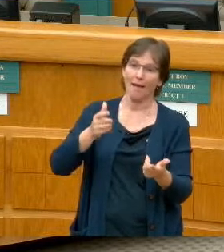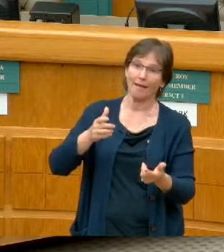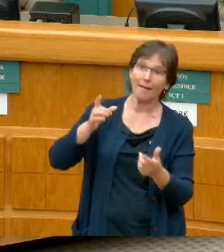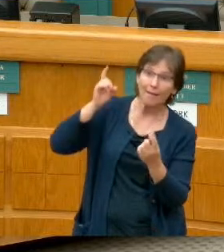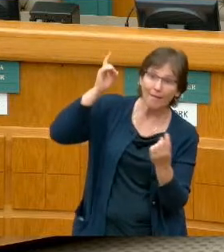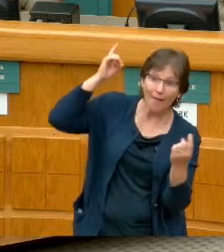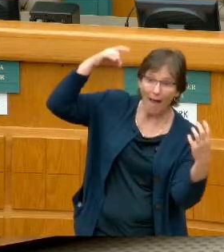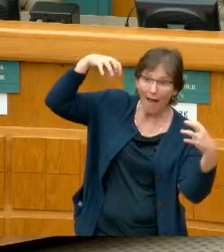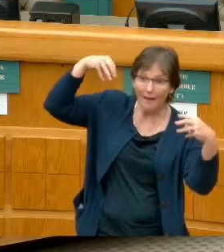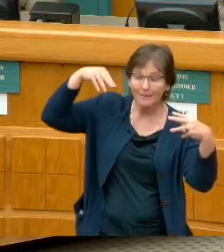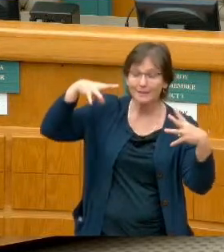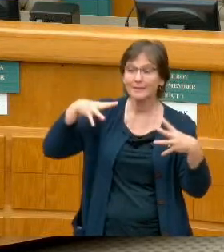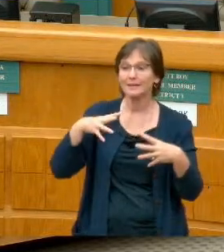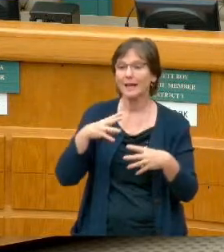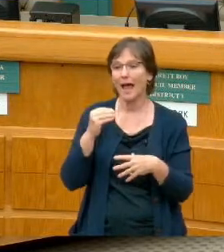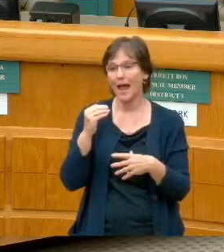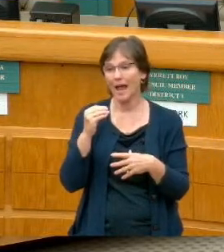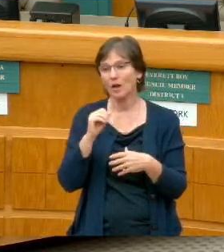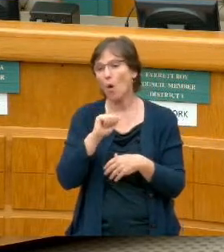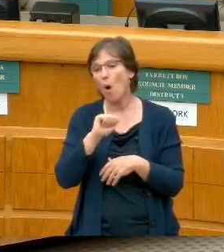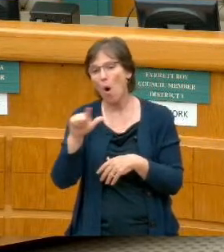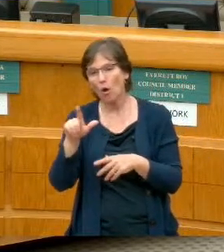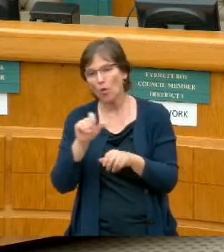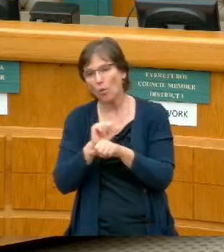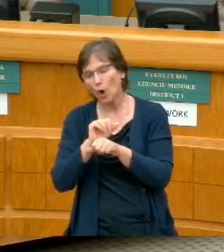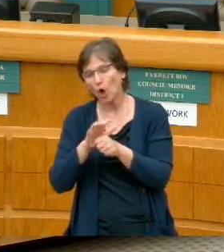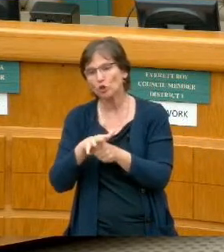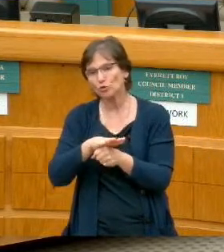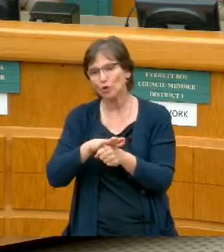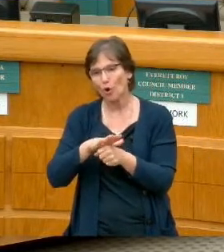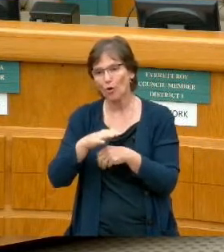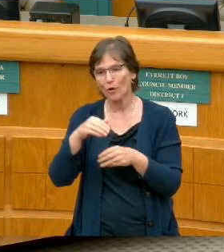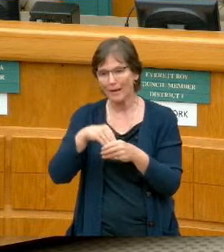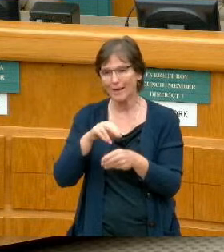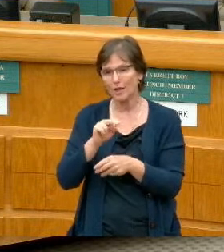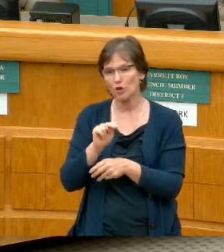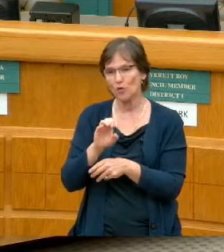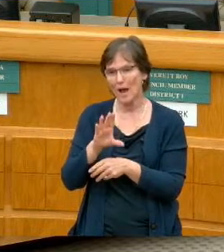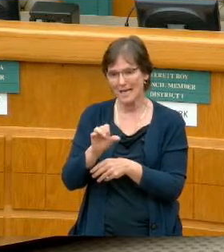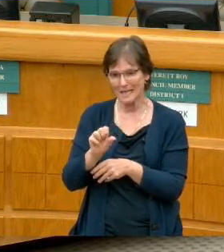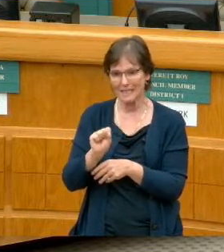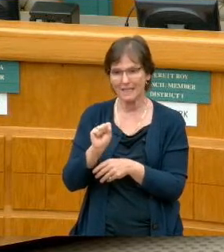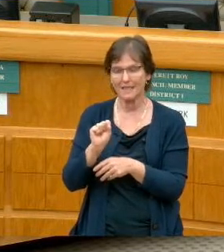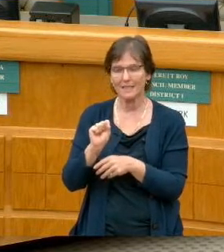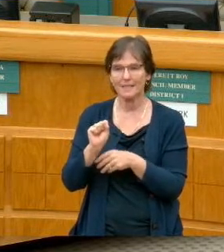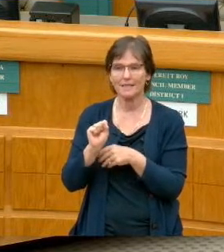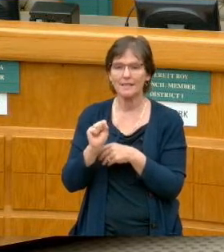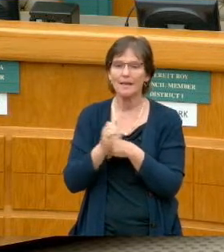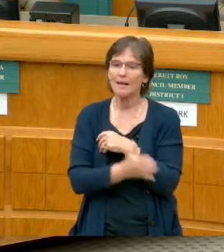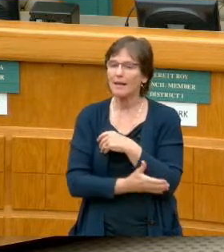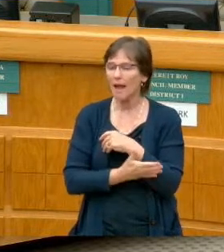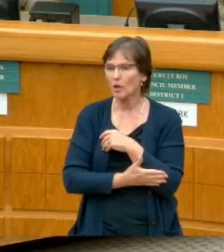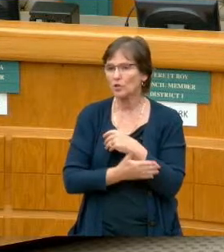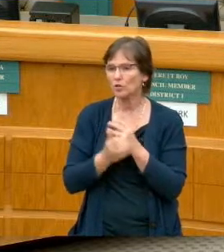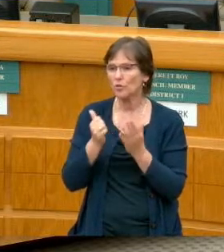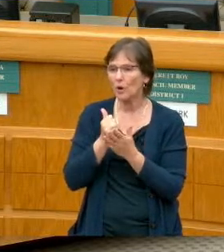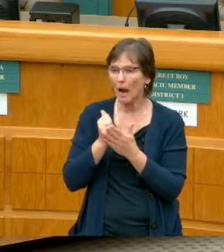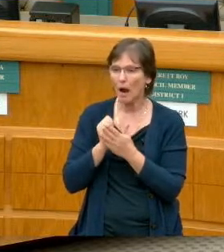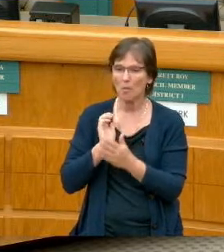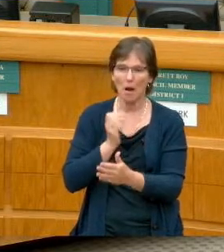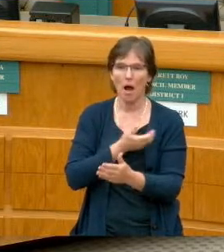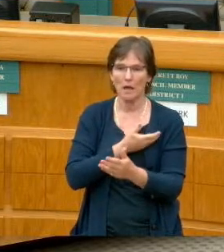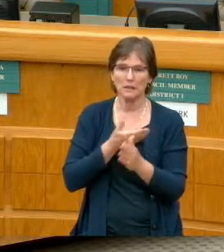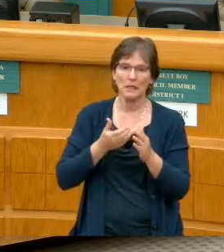to adapt as needed. We owe it to ourselves and to each other, and especially to all of those essential workers,